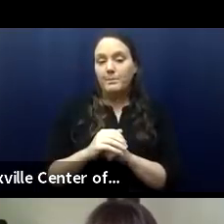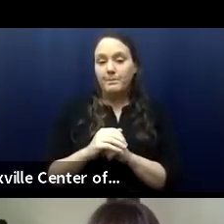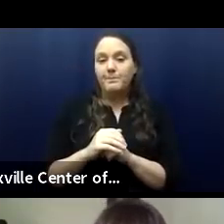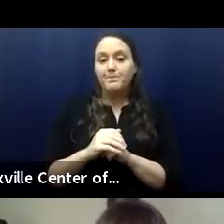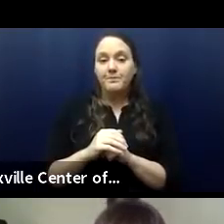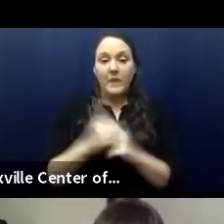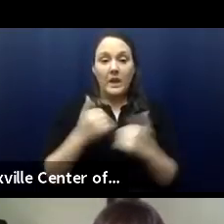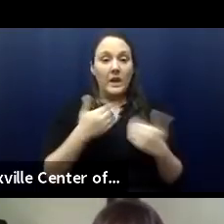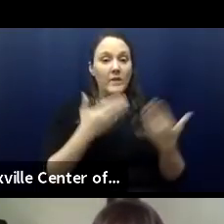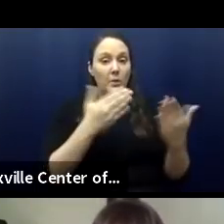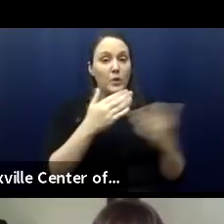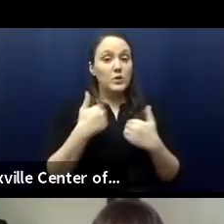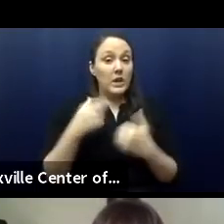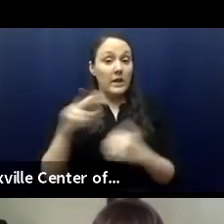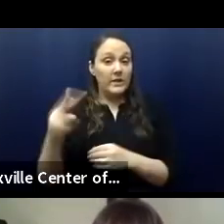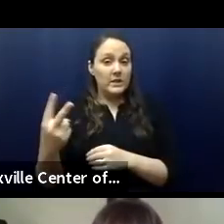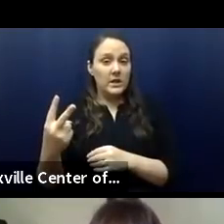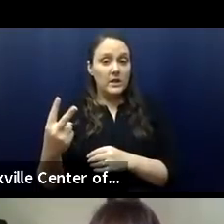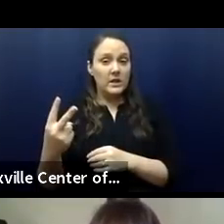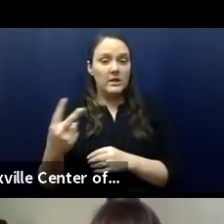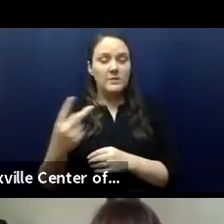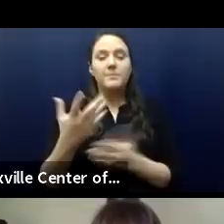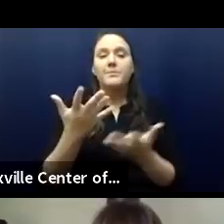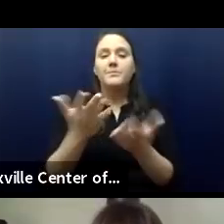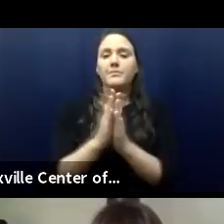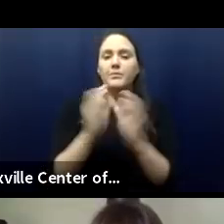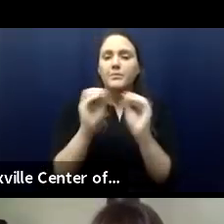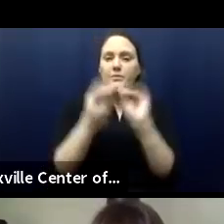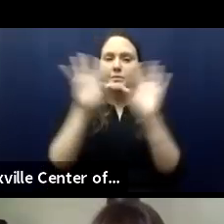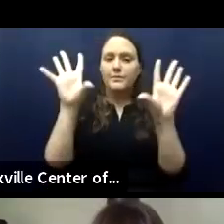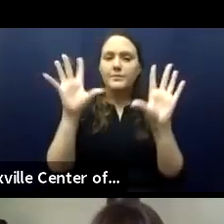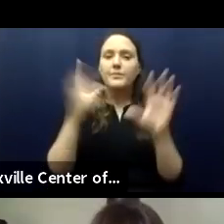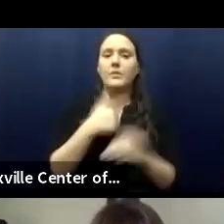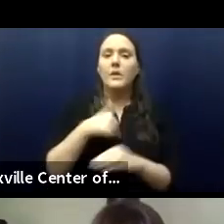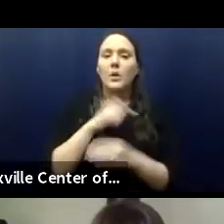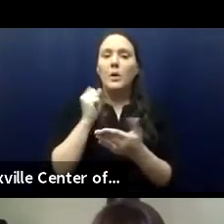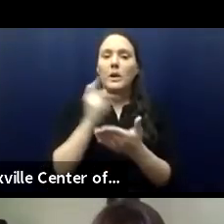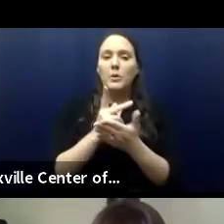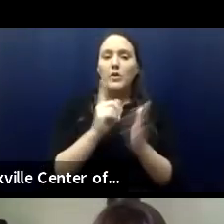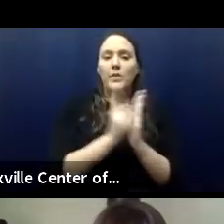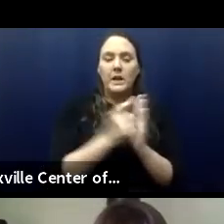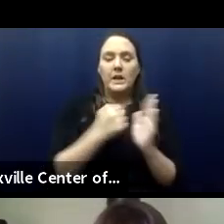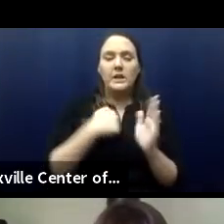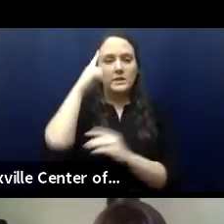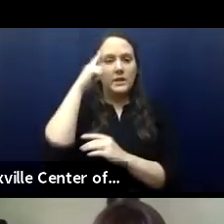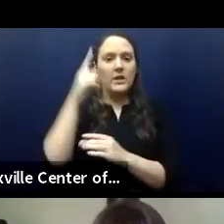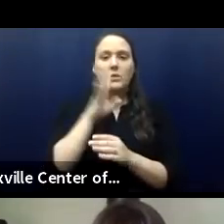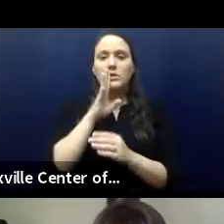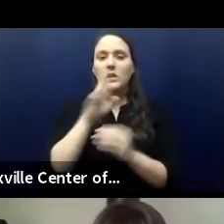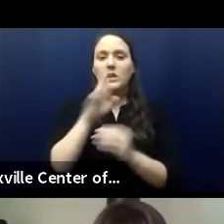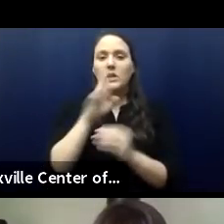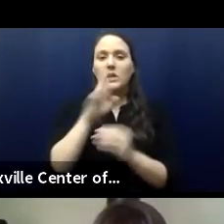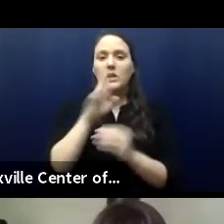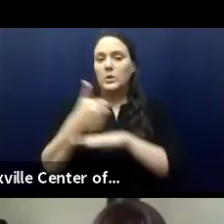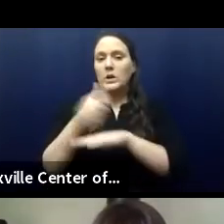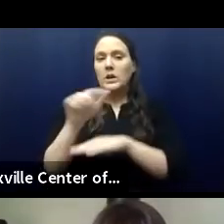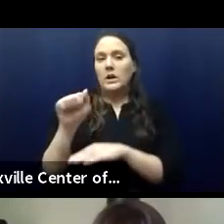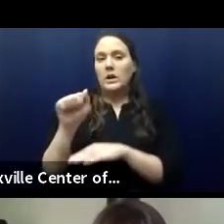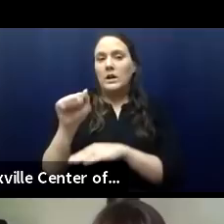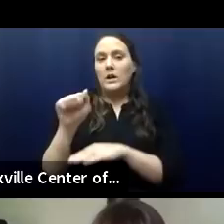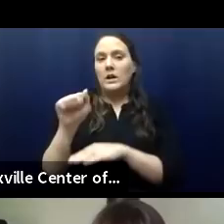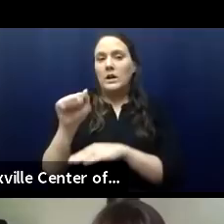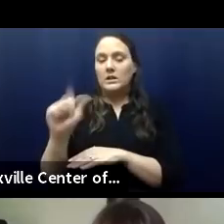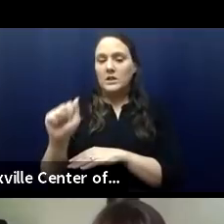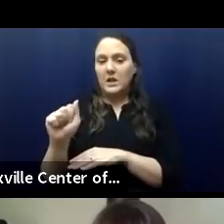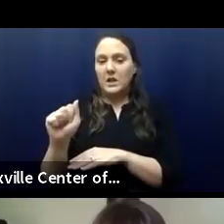on that? Just one clarification. We approved the minutes. I think we're talking about setting the agenda now. Okay, so we